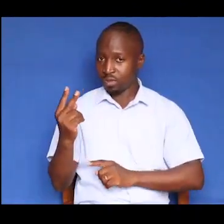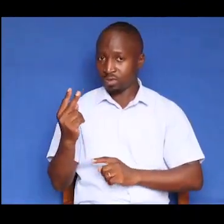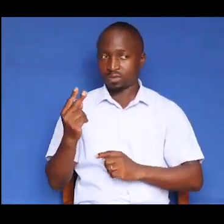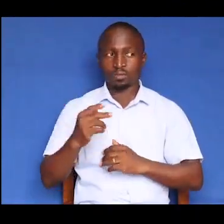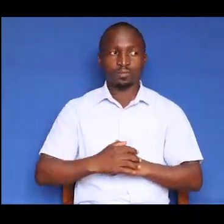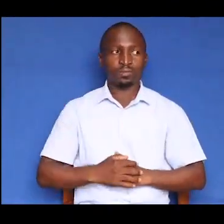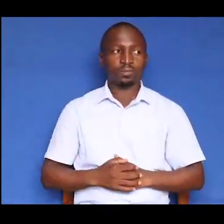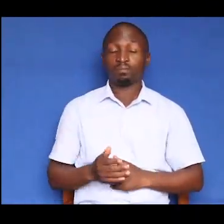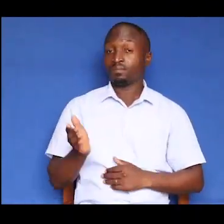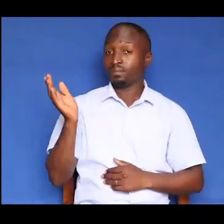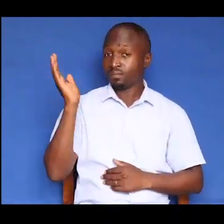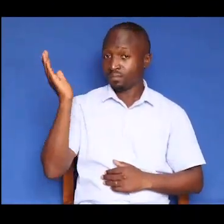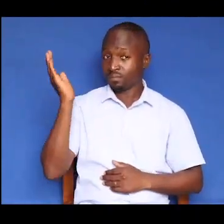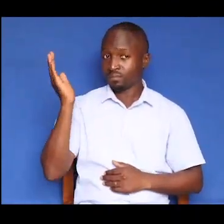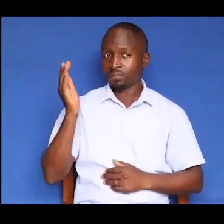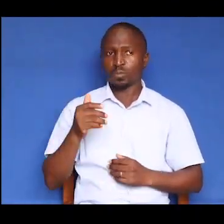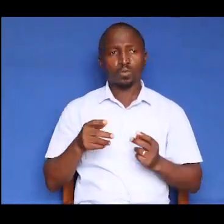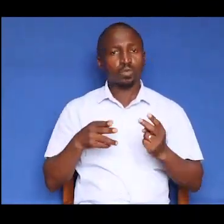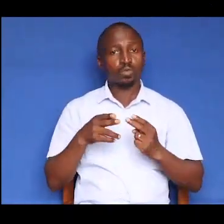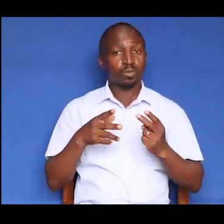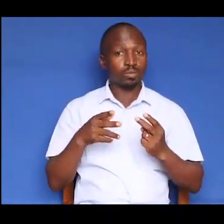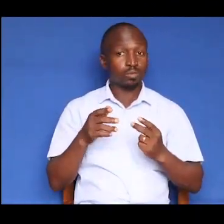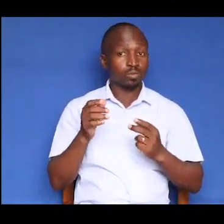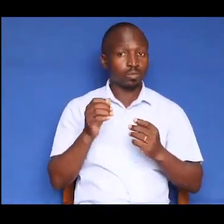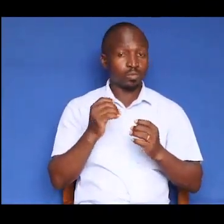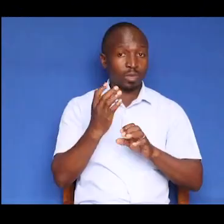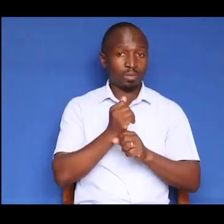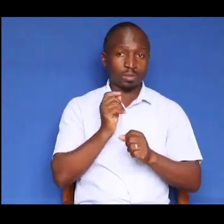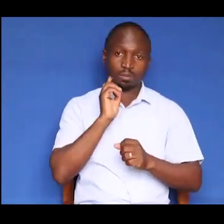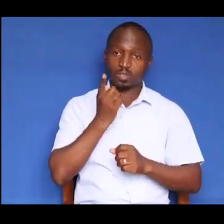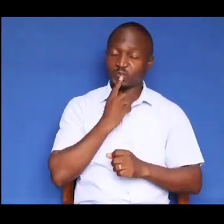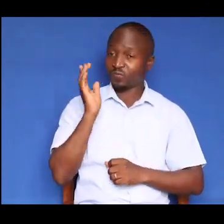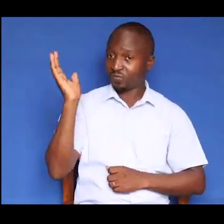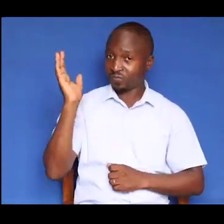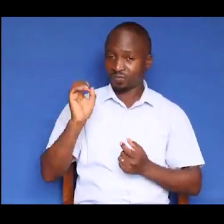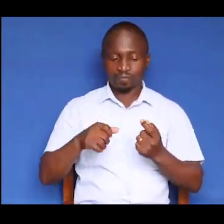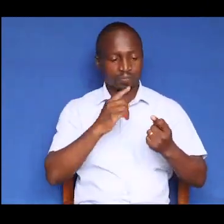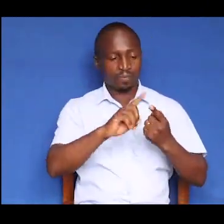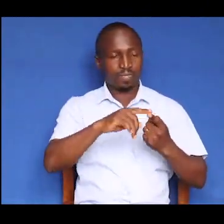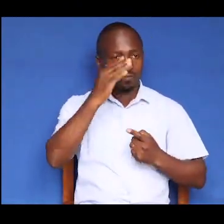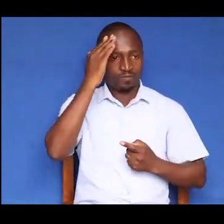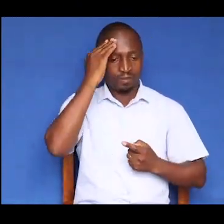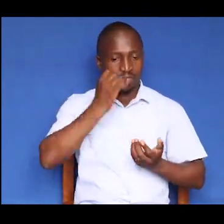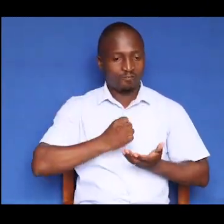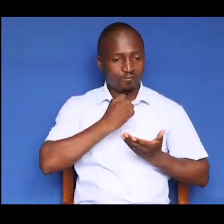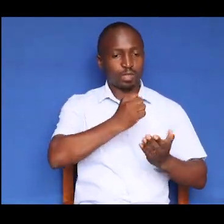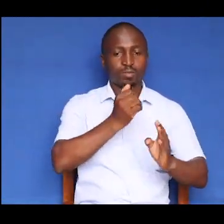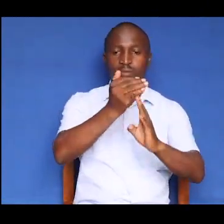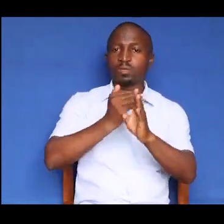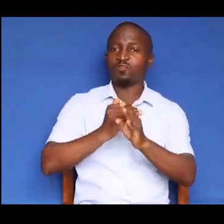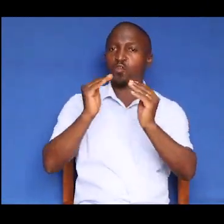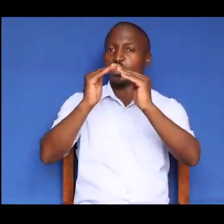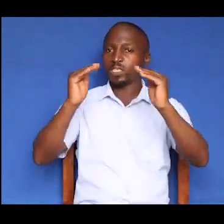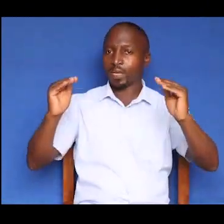This will be solved like this. First, you have to know investment before changes,